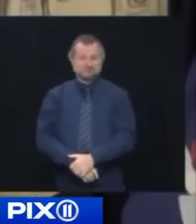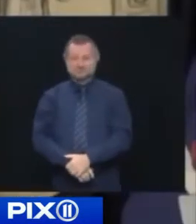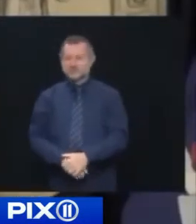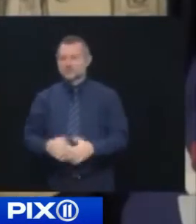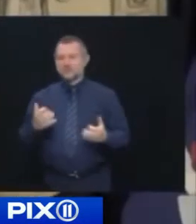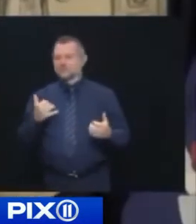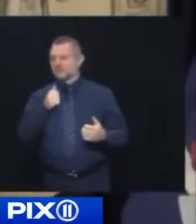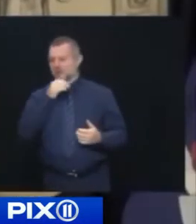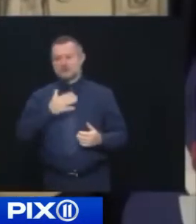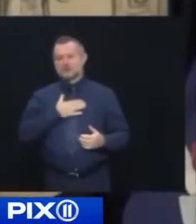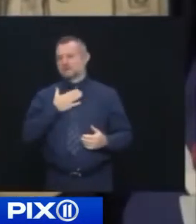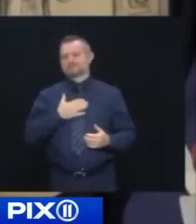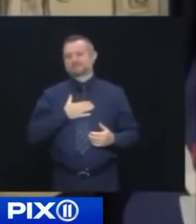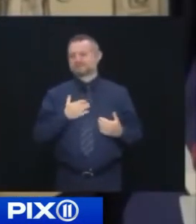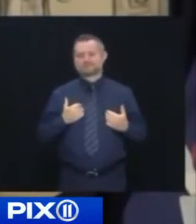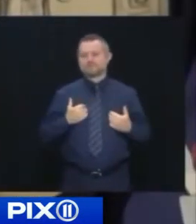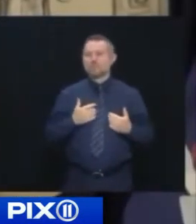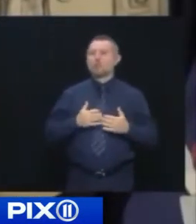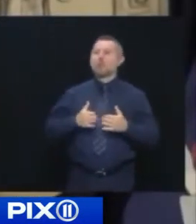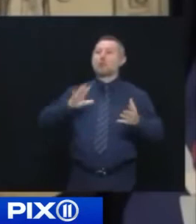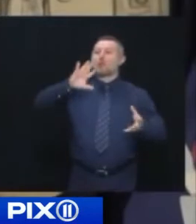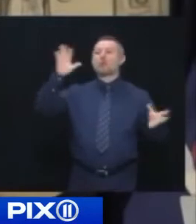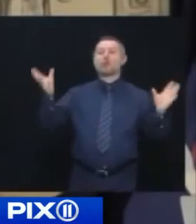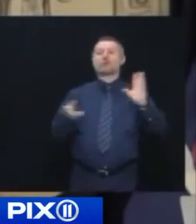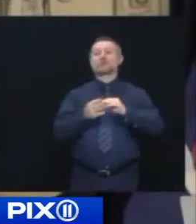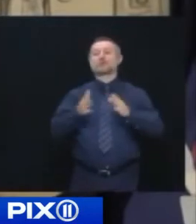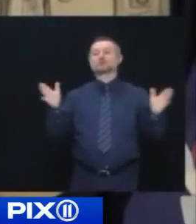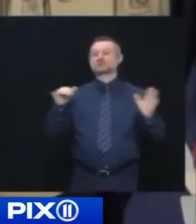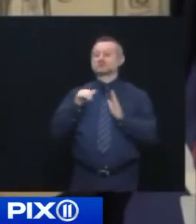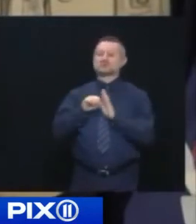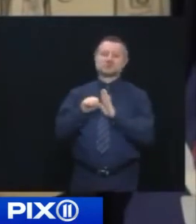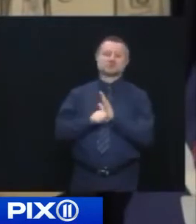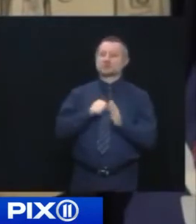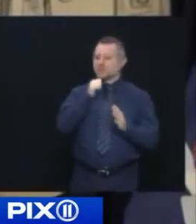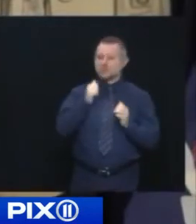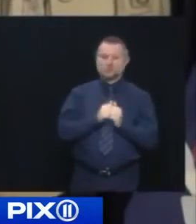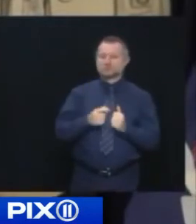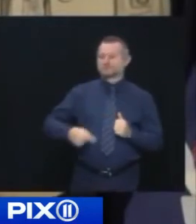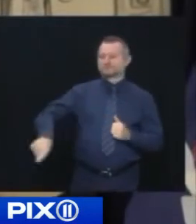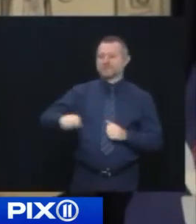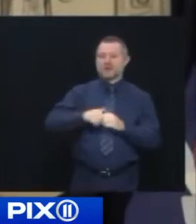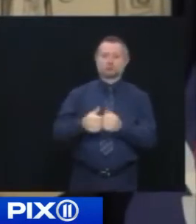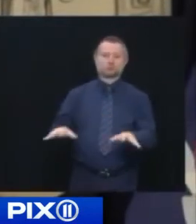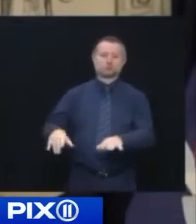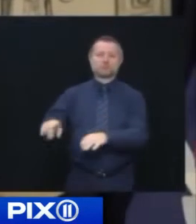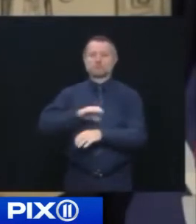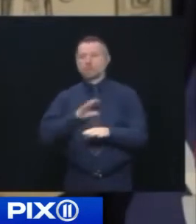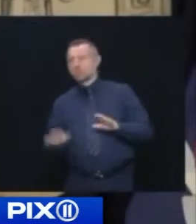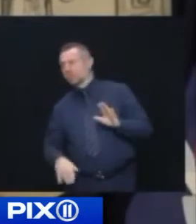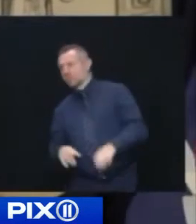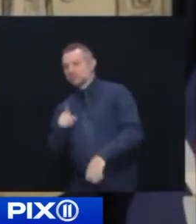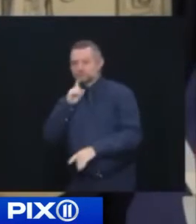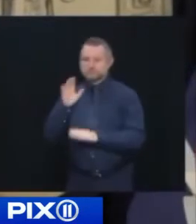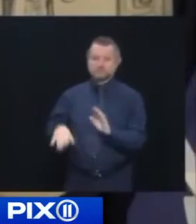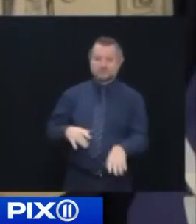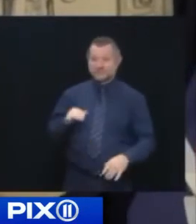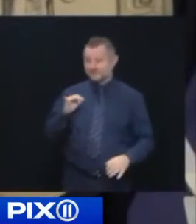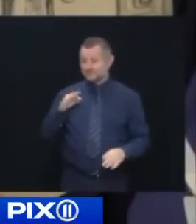unhappy statewide with the enforcement that's been going on. If you had done the